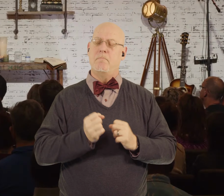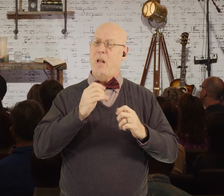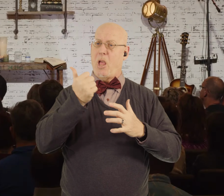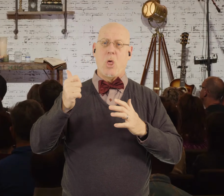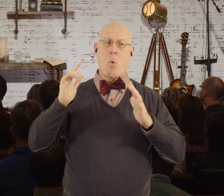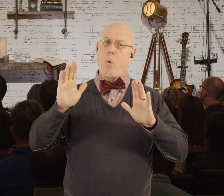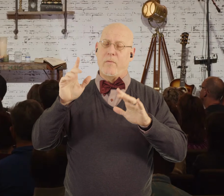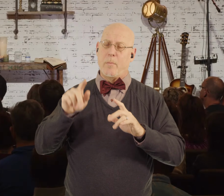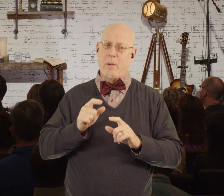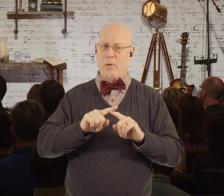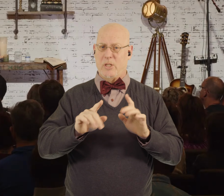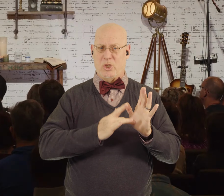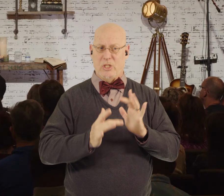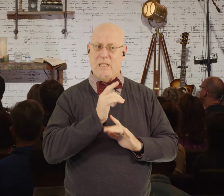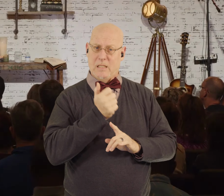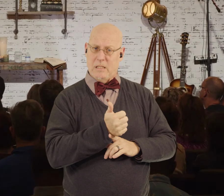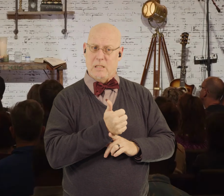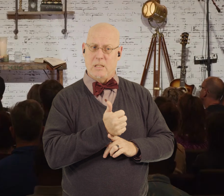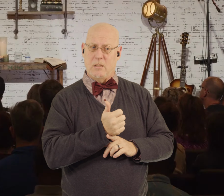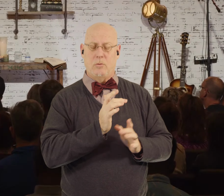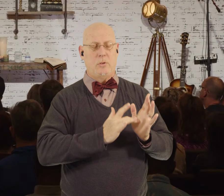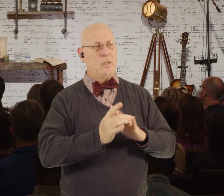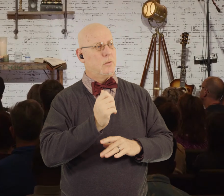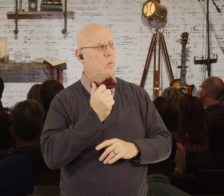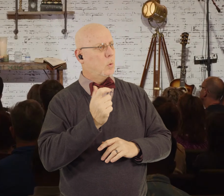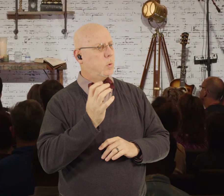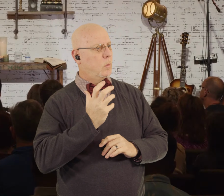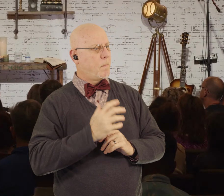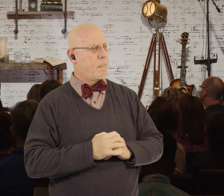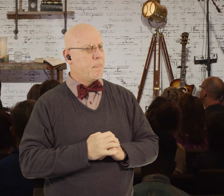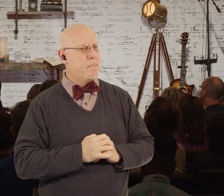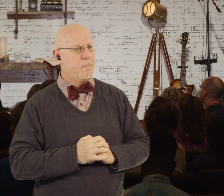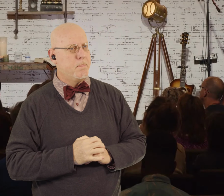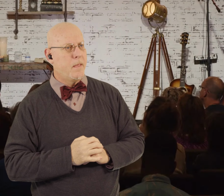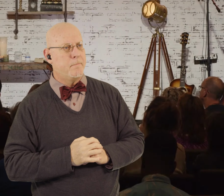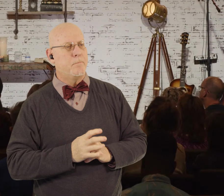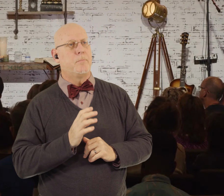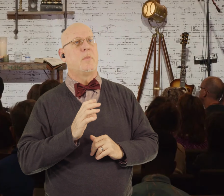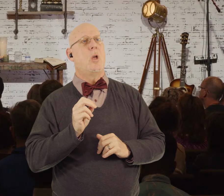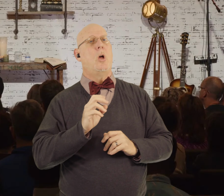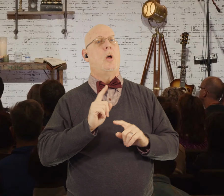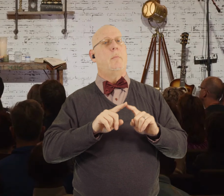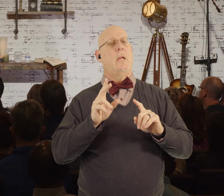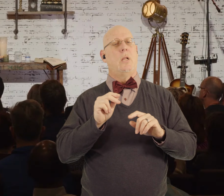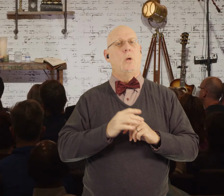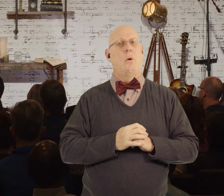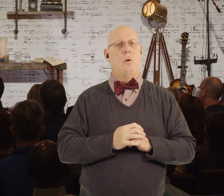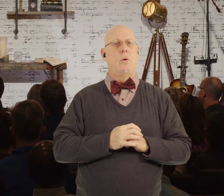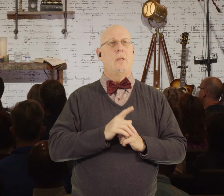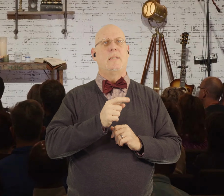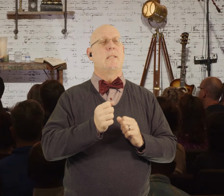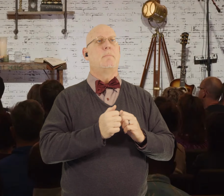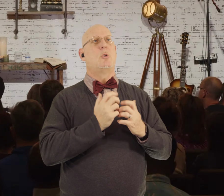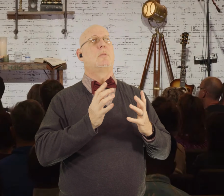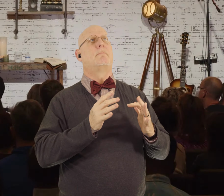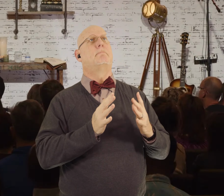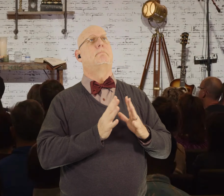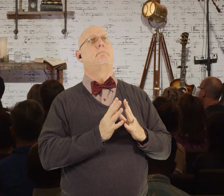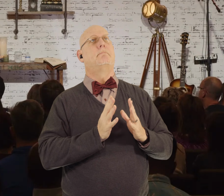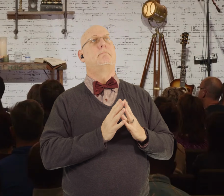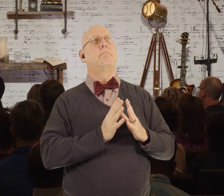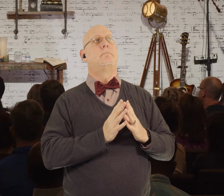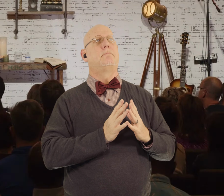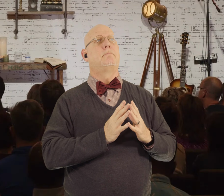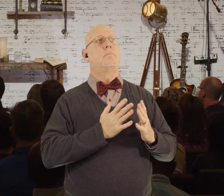history. There have been many other wonderful people, but Jesus is Jesus. Oh, but no, he said slowly. He's